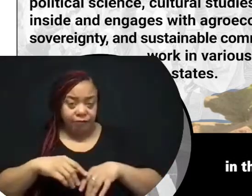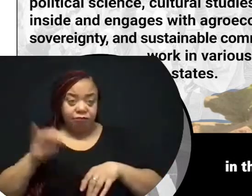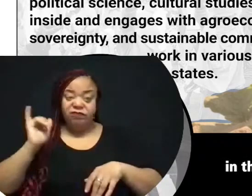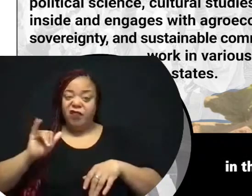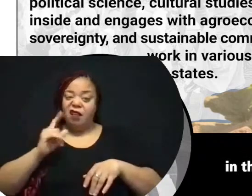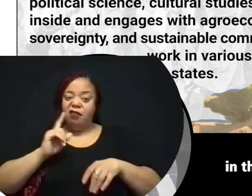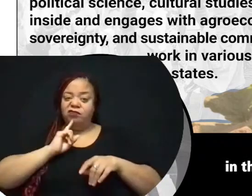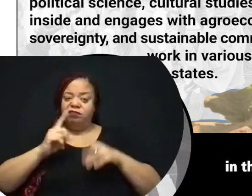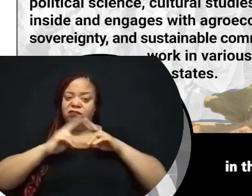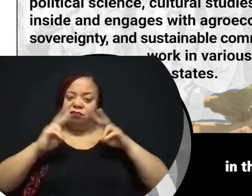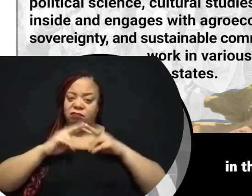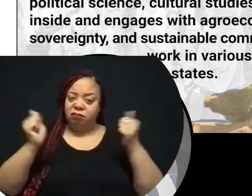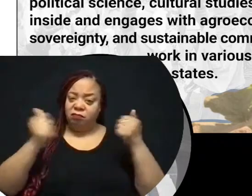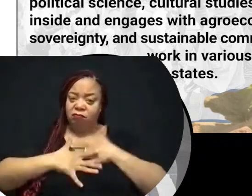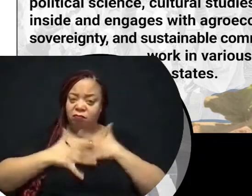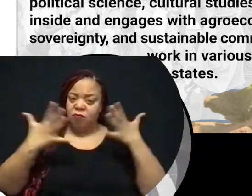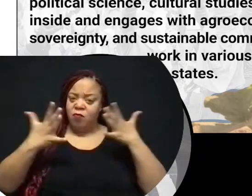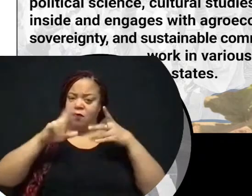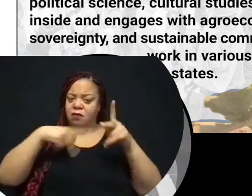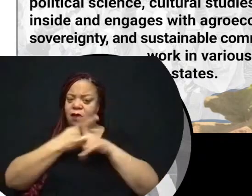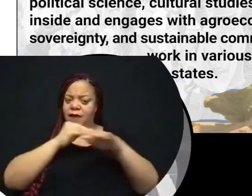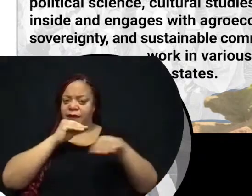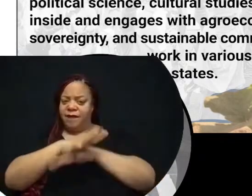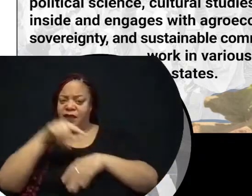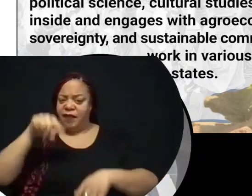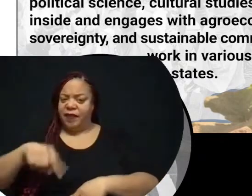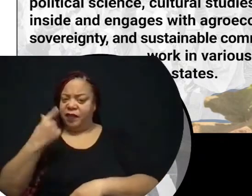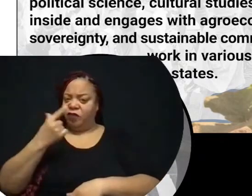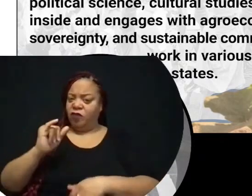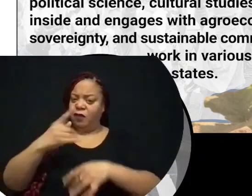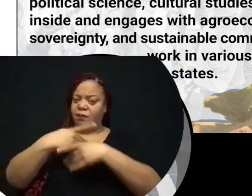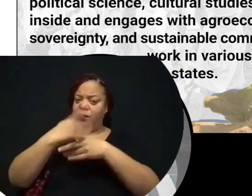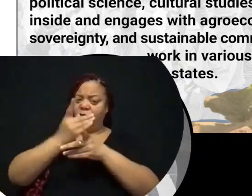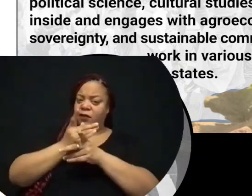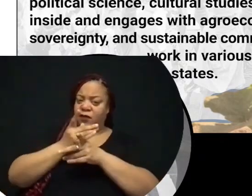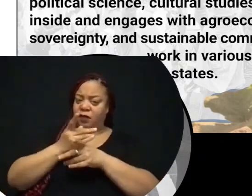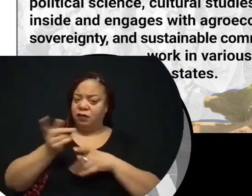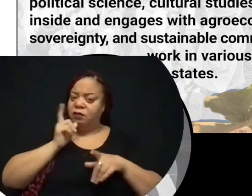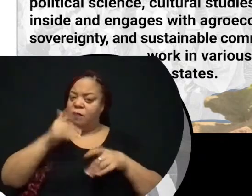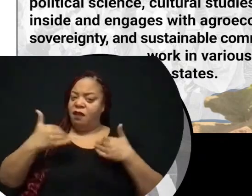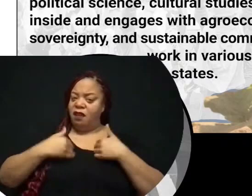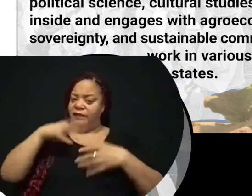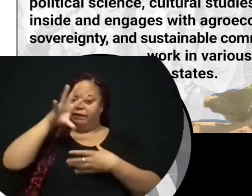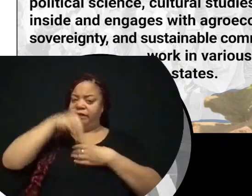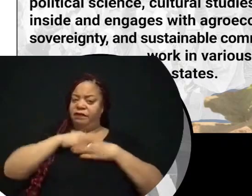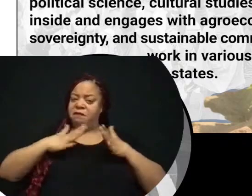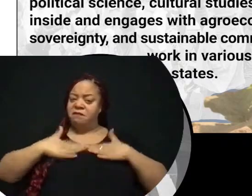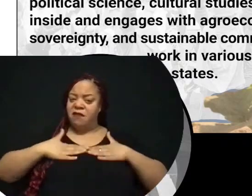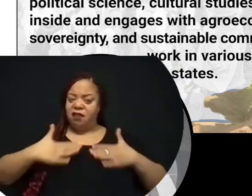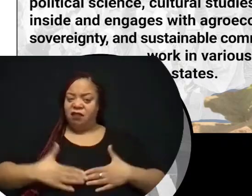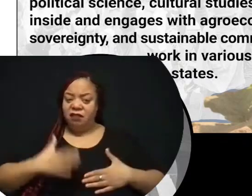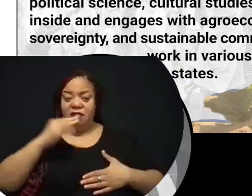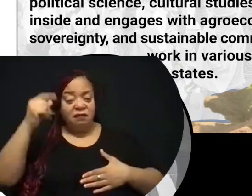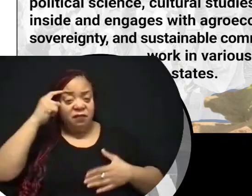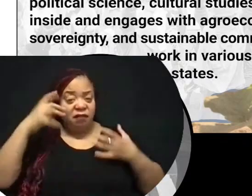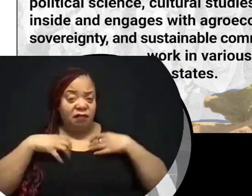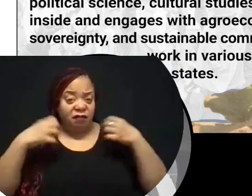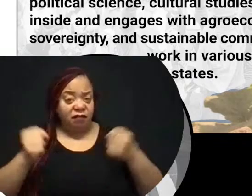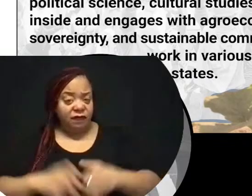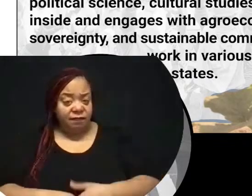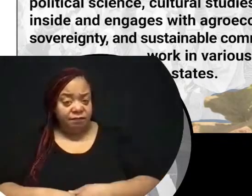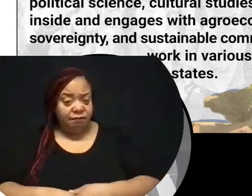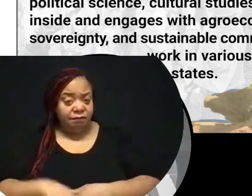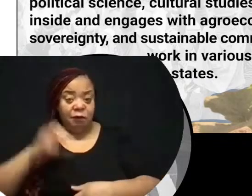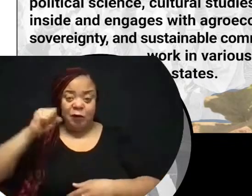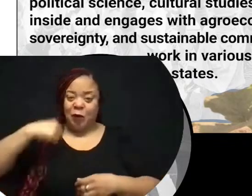greenhouses, composting systems, aquaponics. We also build plots for prisoners to